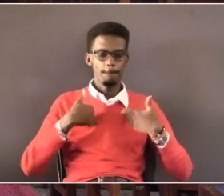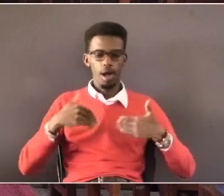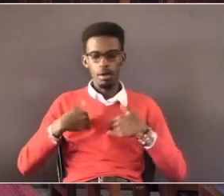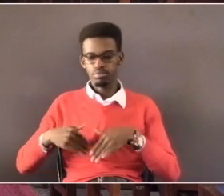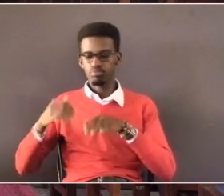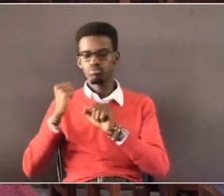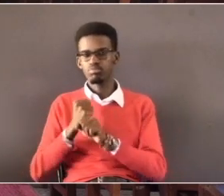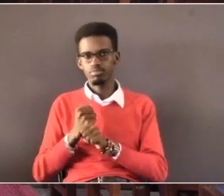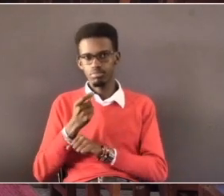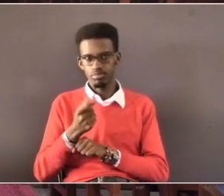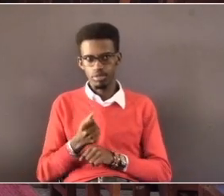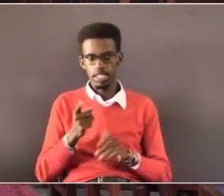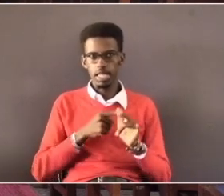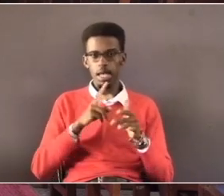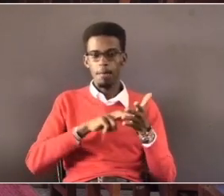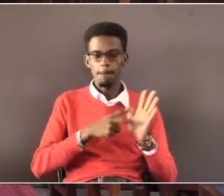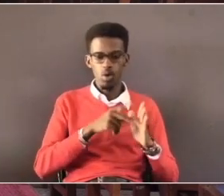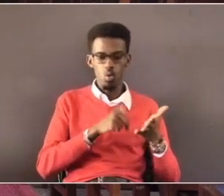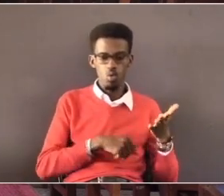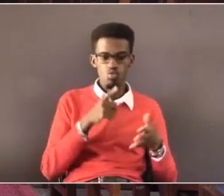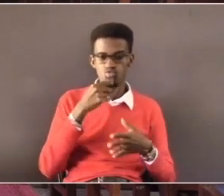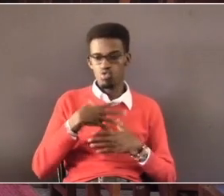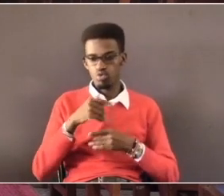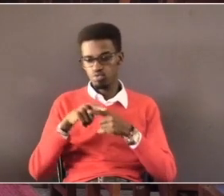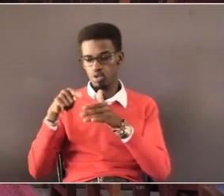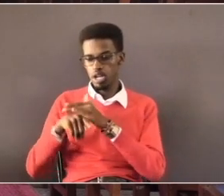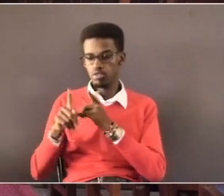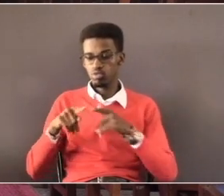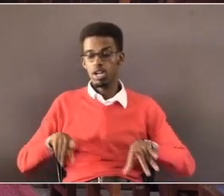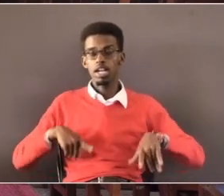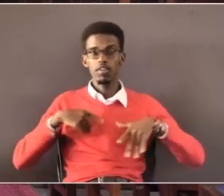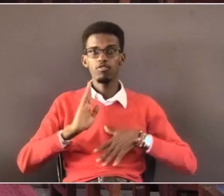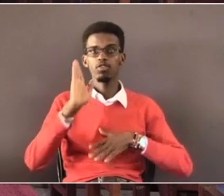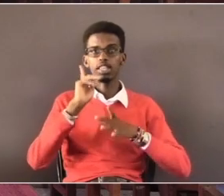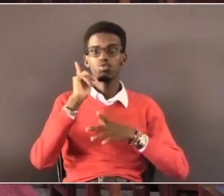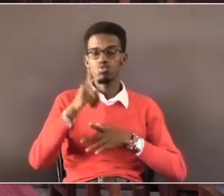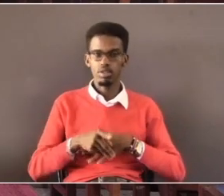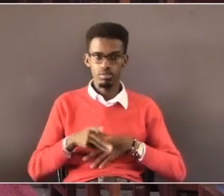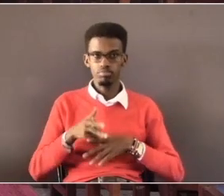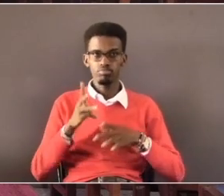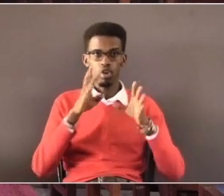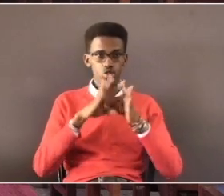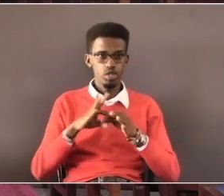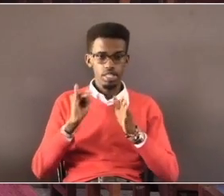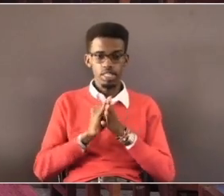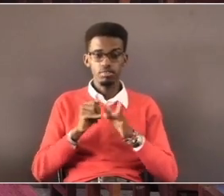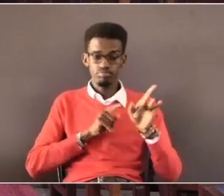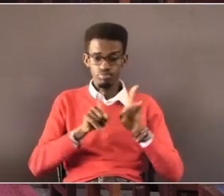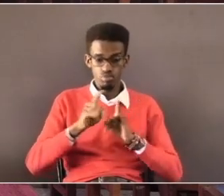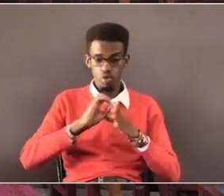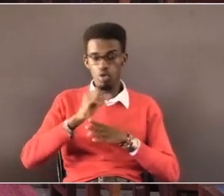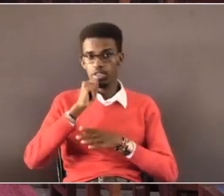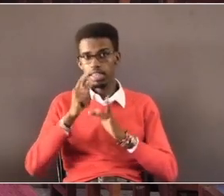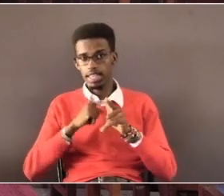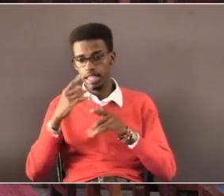budget. It means that whoever is walking into your life will either join you on that journey or